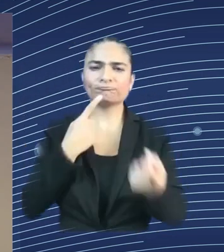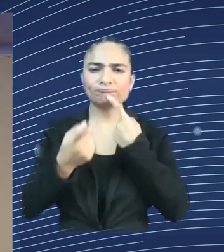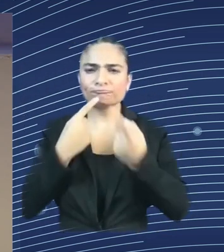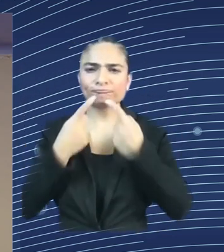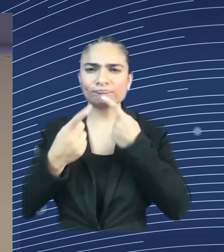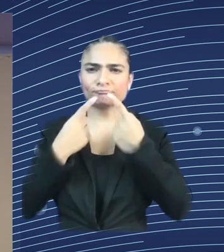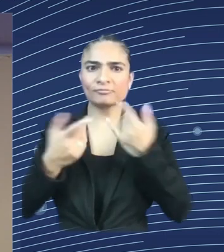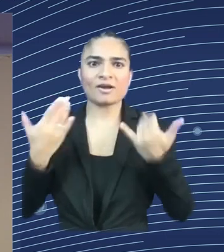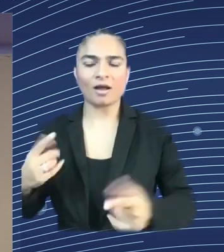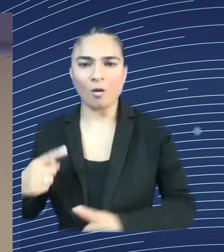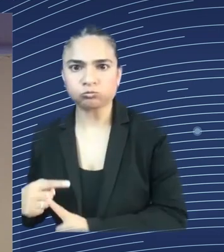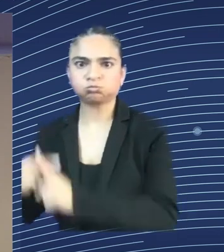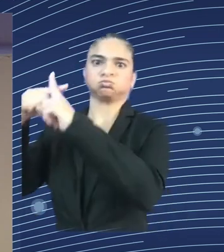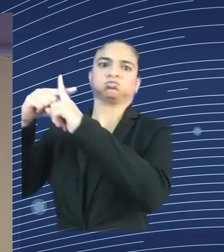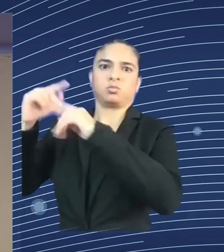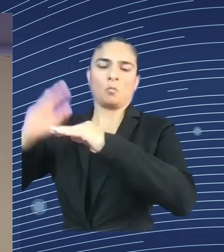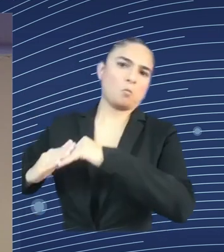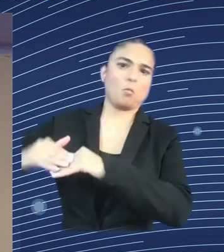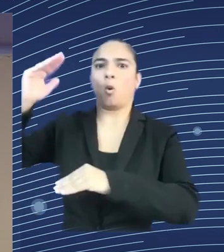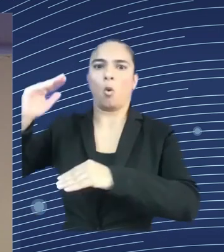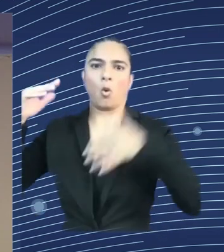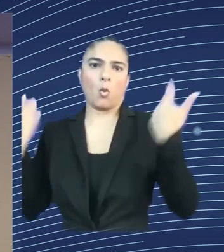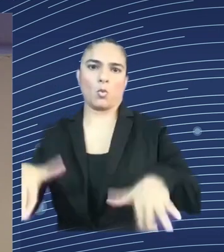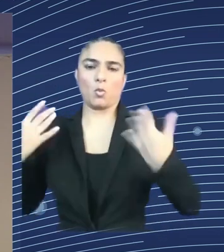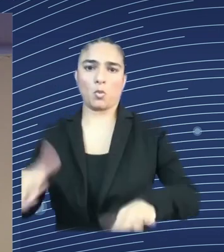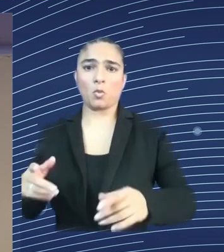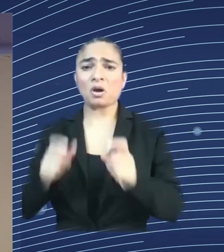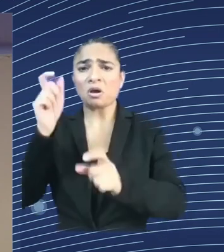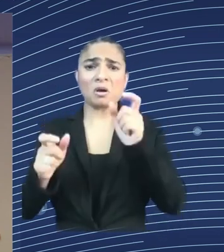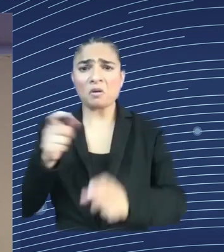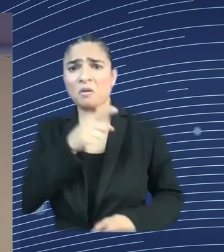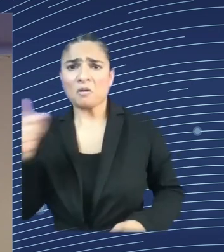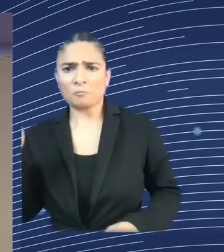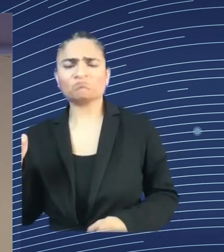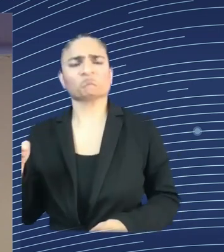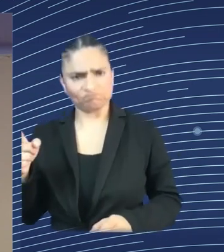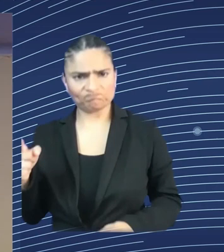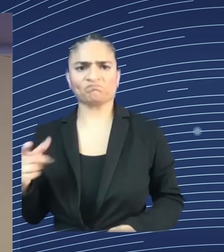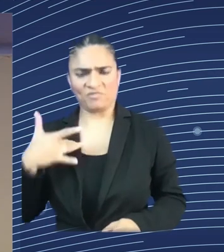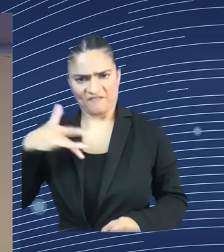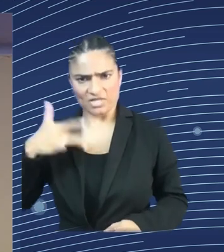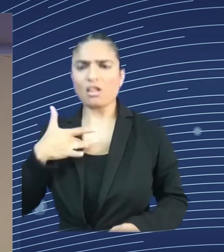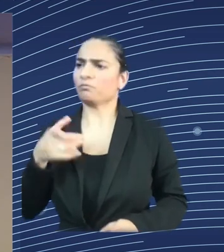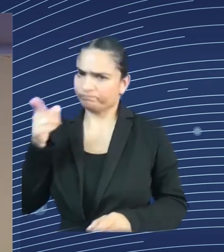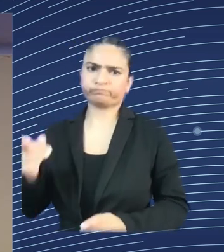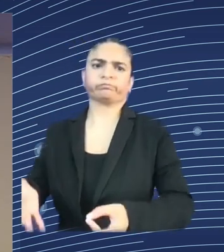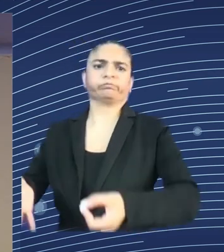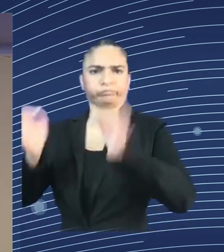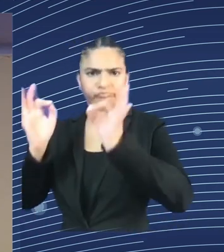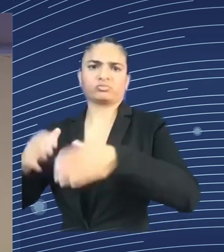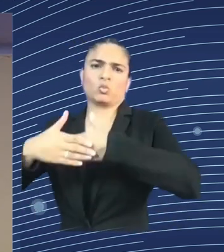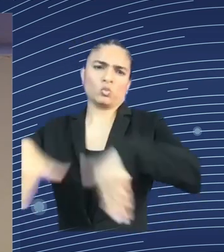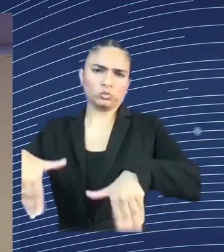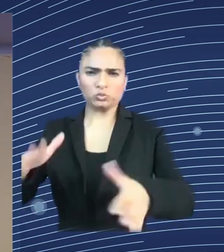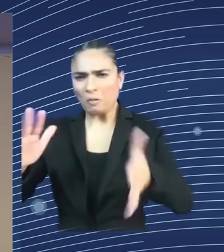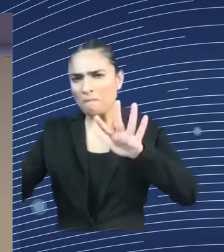that the effect will be neutral, that stayed roughly the same. First it was 19, now it is